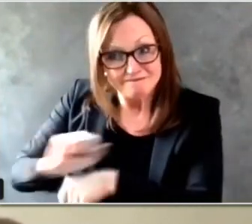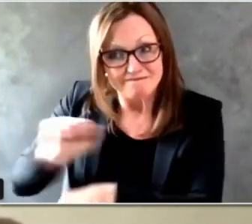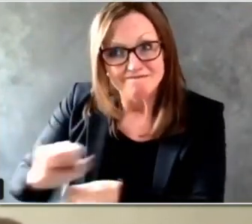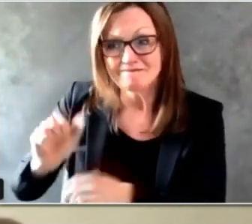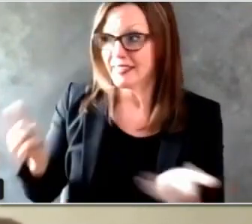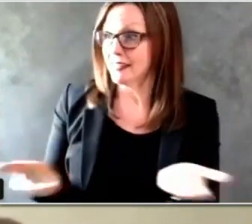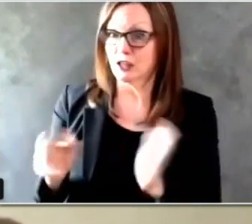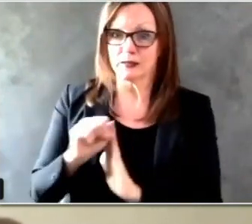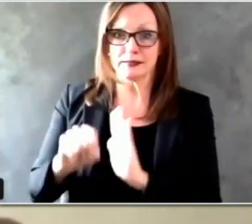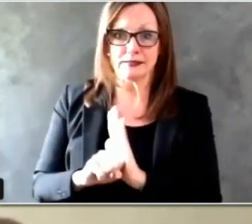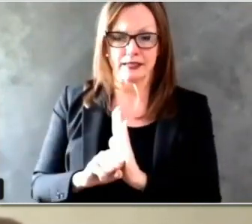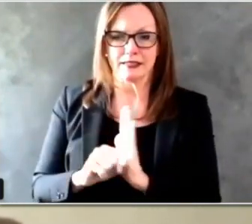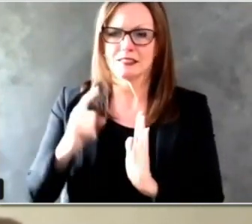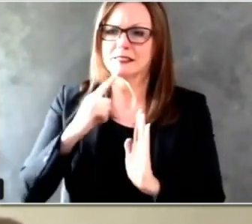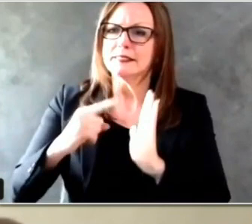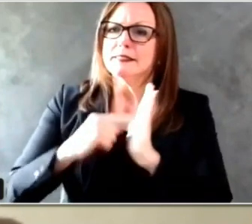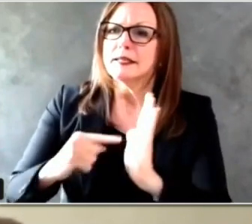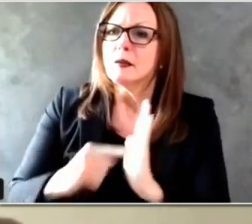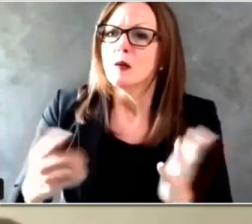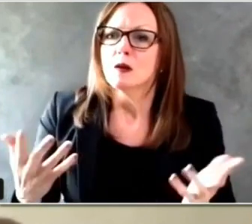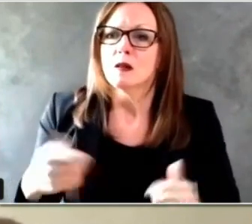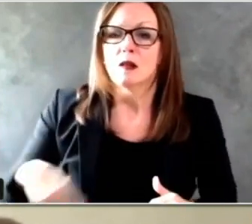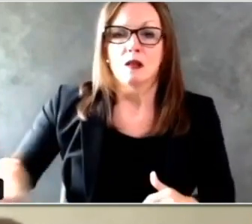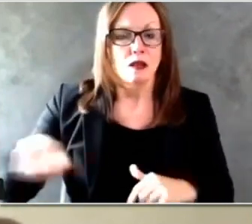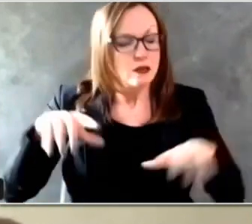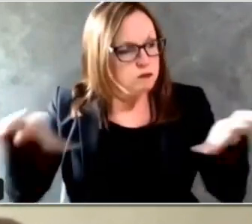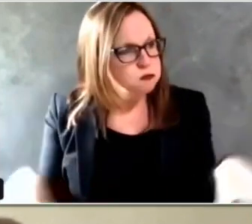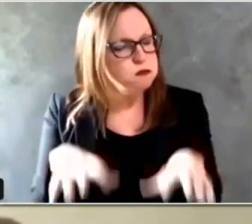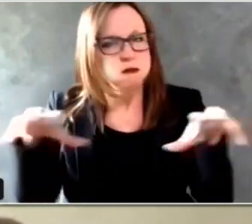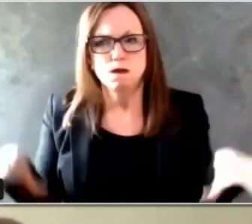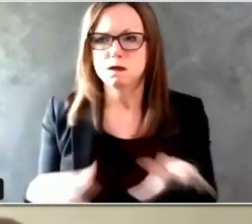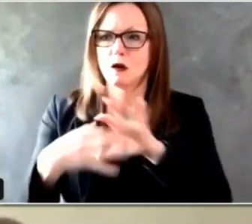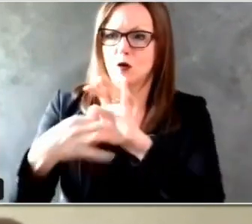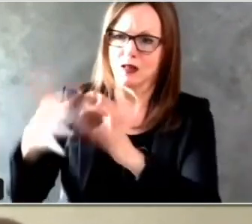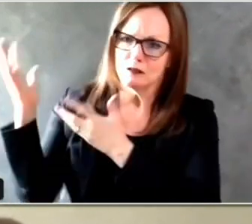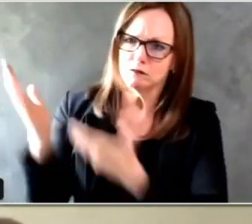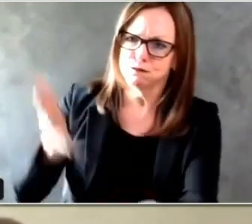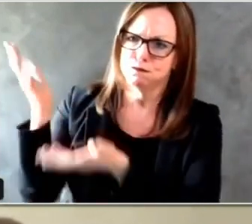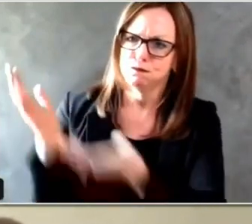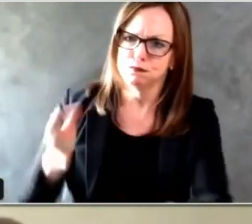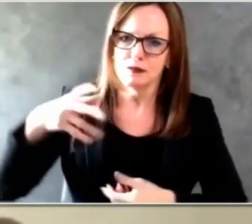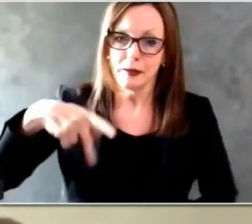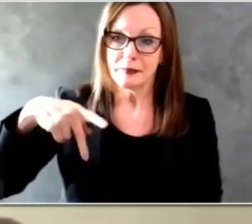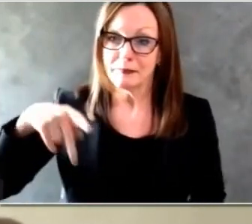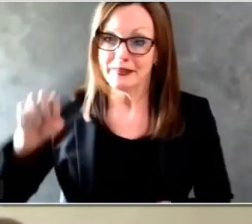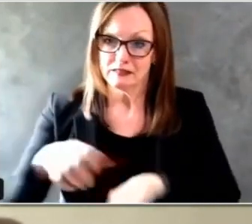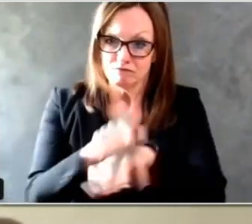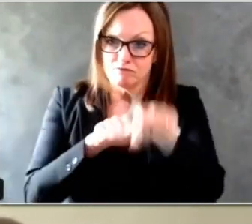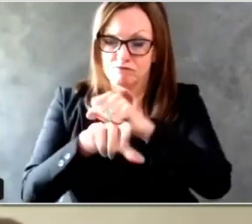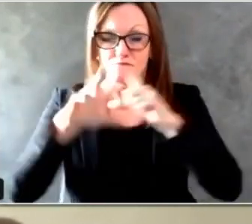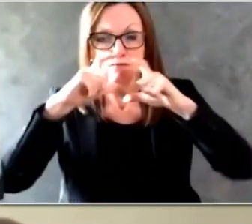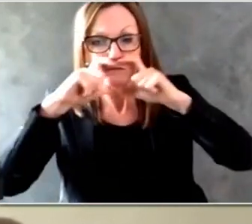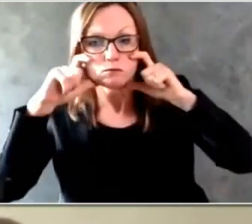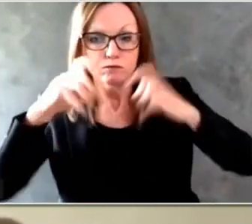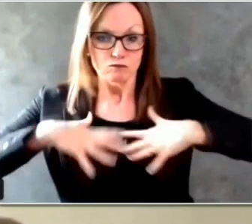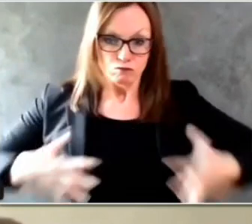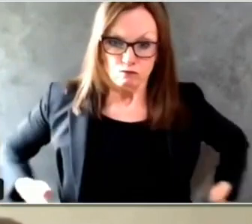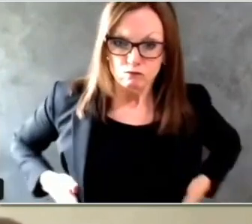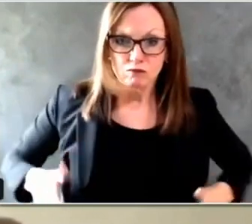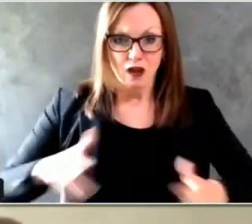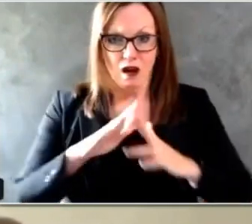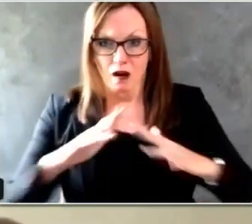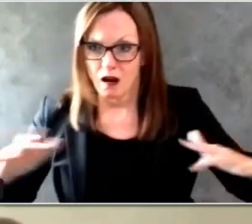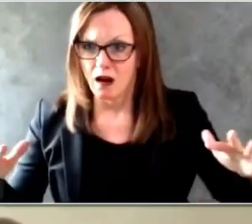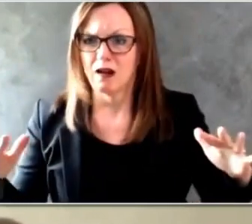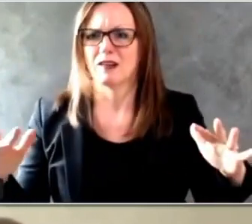2,400 troops to work as poll workers during April's election and another 160 during the spring election in May.